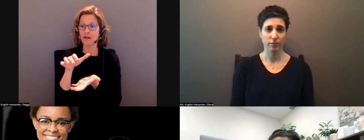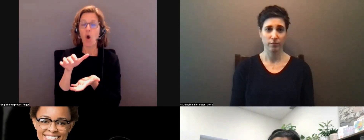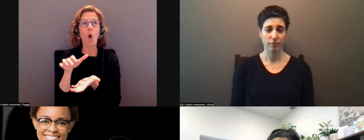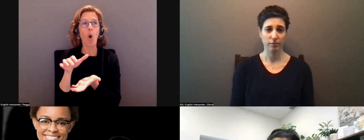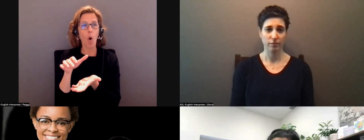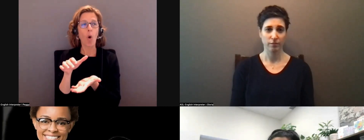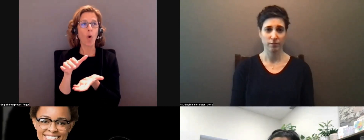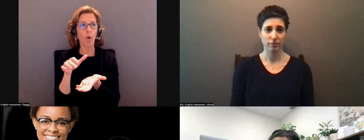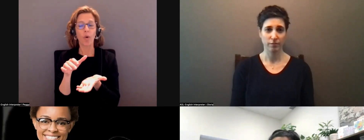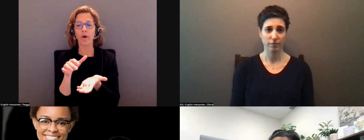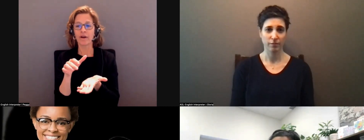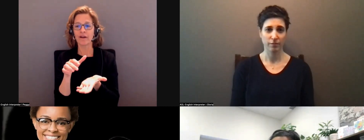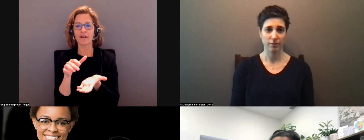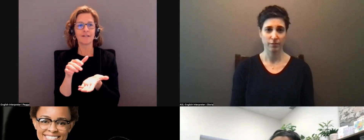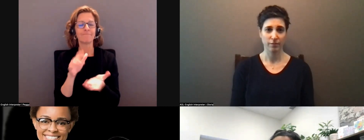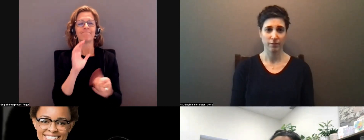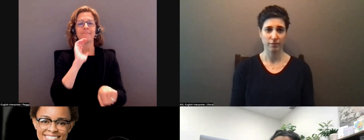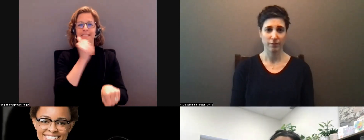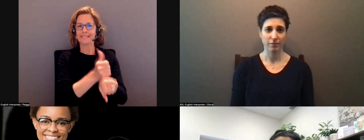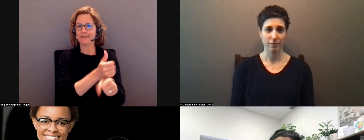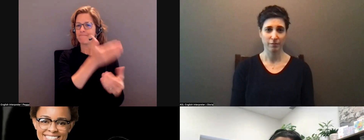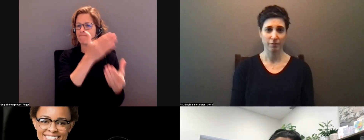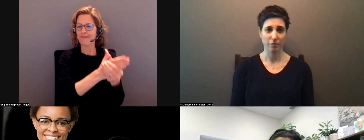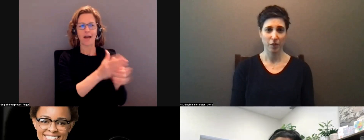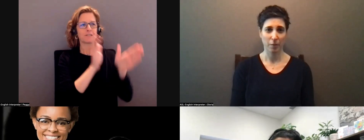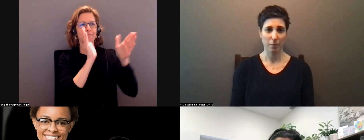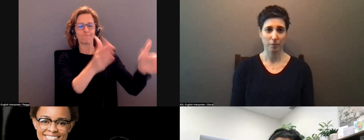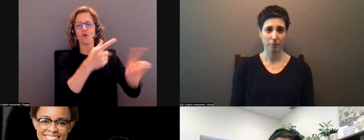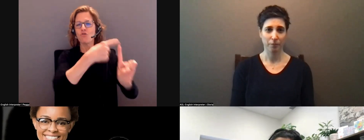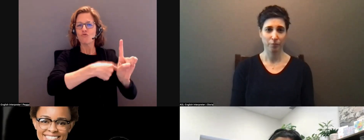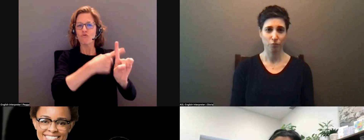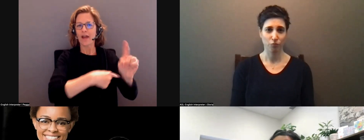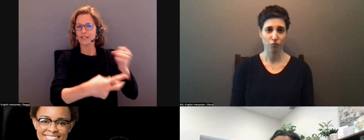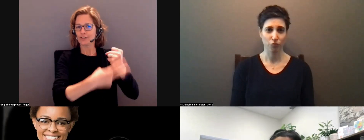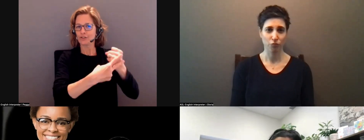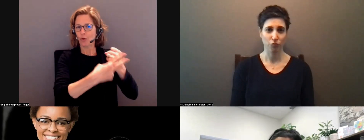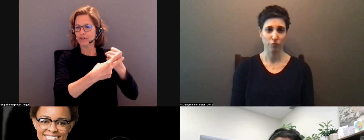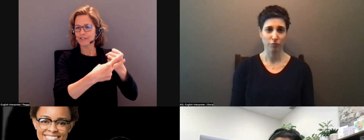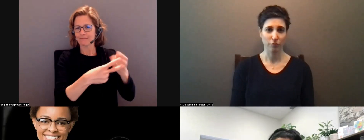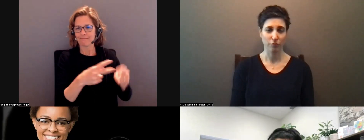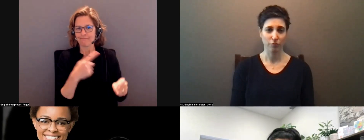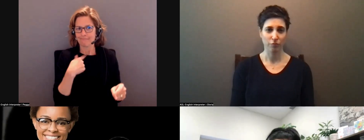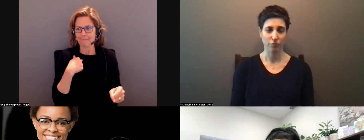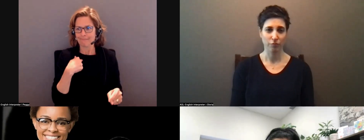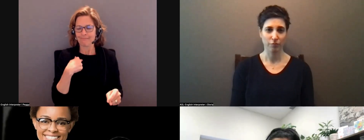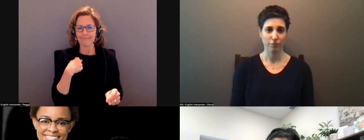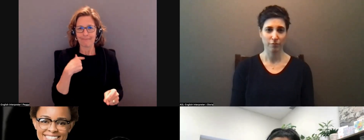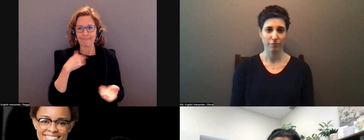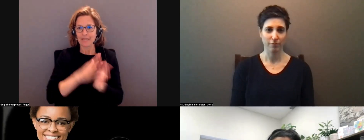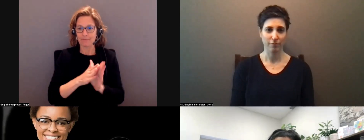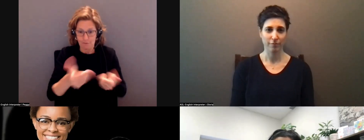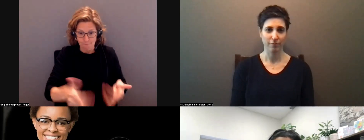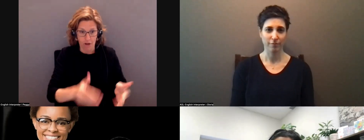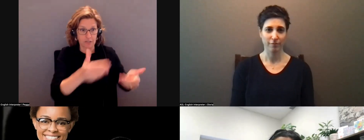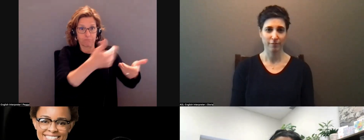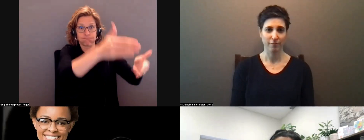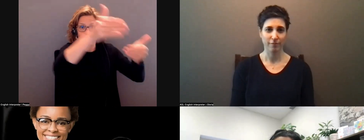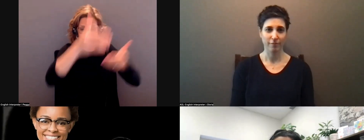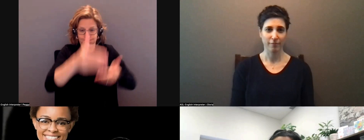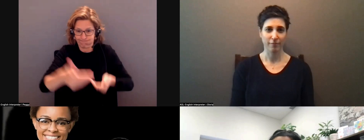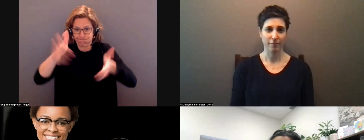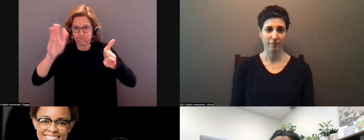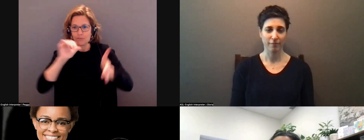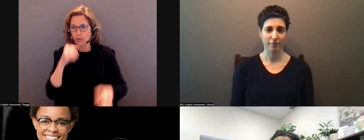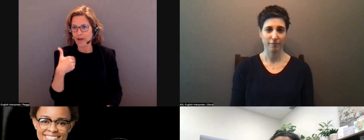place off-site and to be able to rent a storage unit with the growing number of boxes that we have. So it was a